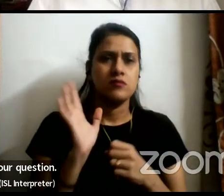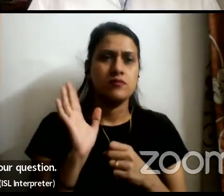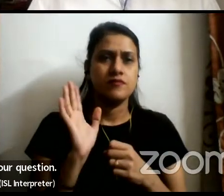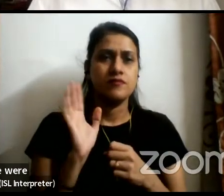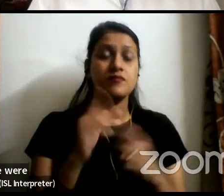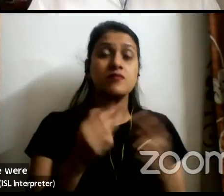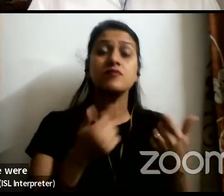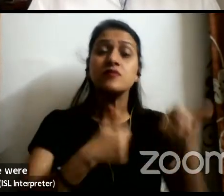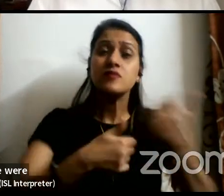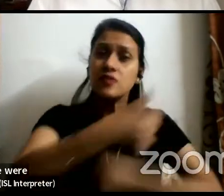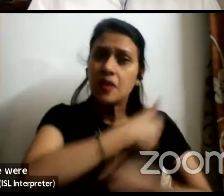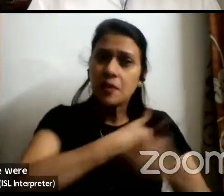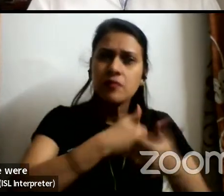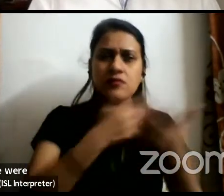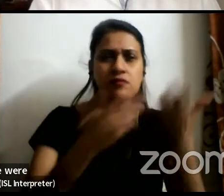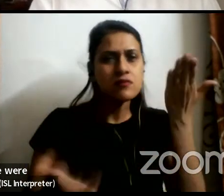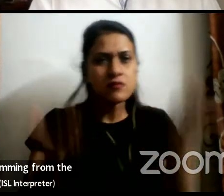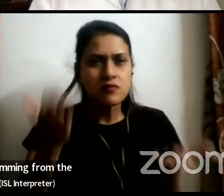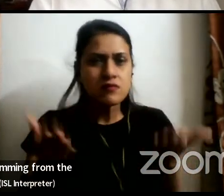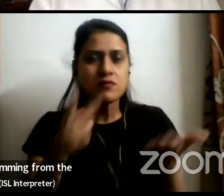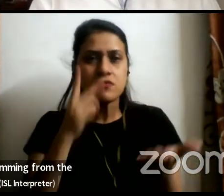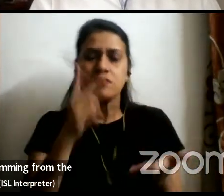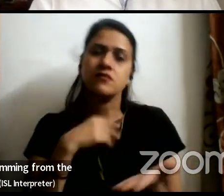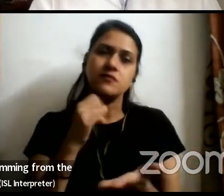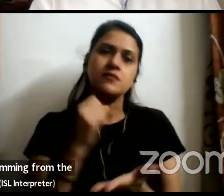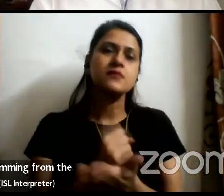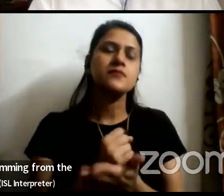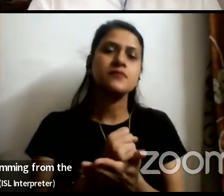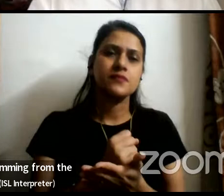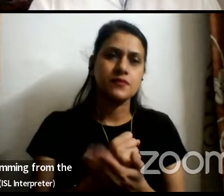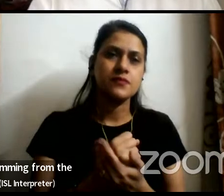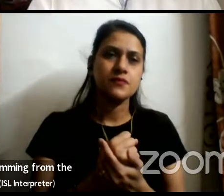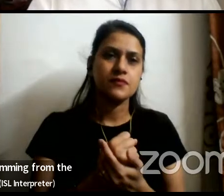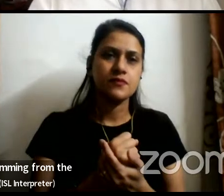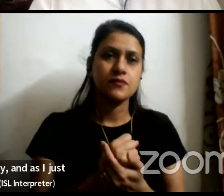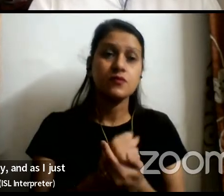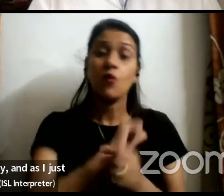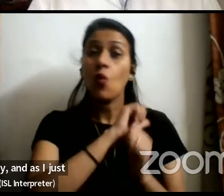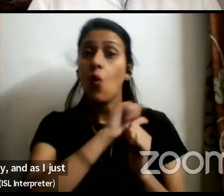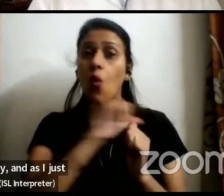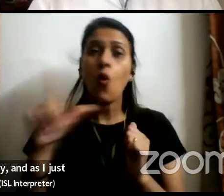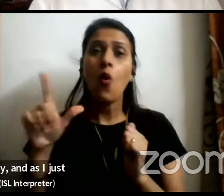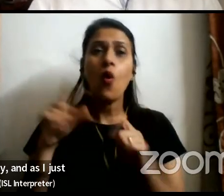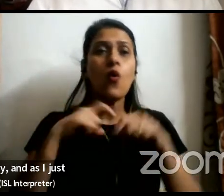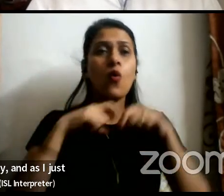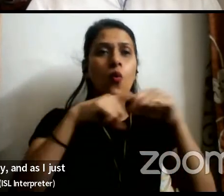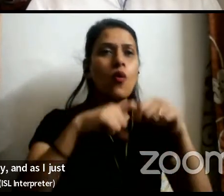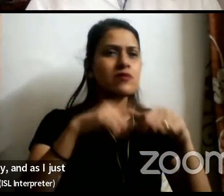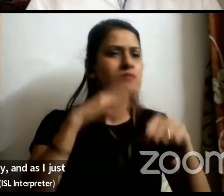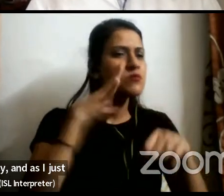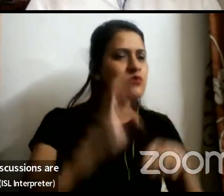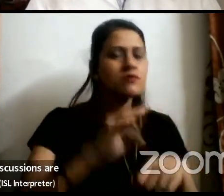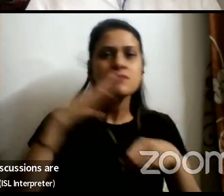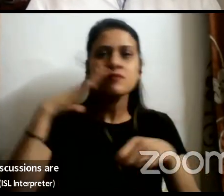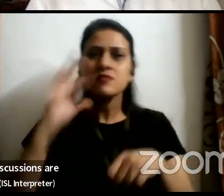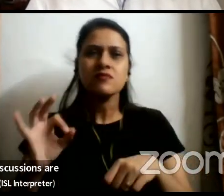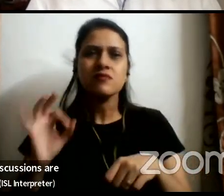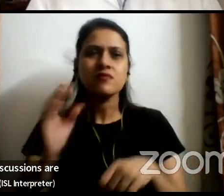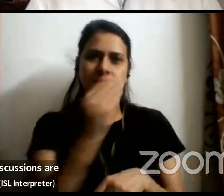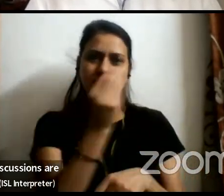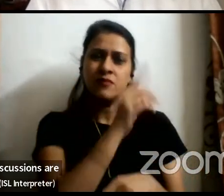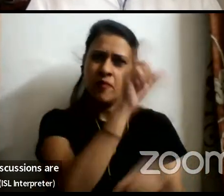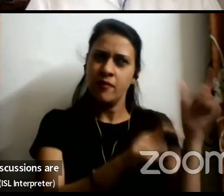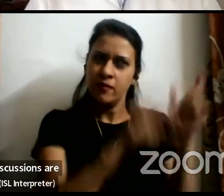and legitimacy. And I just want to emphasize that all these discussions are relative. It's not to say that some law was